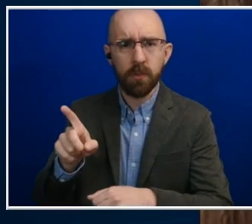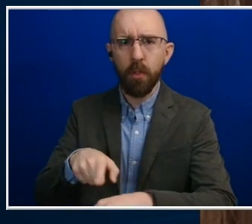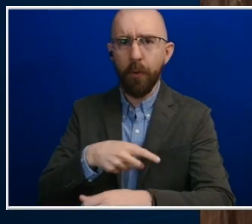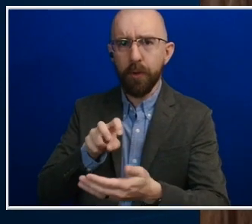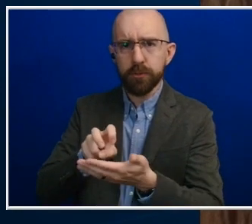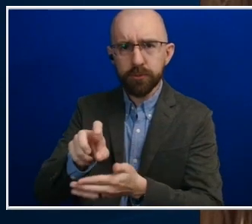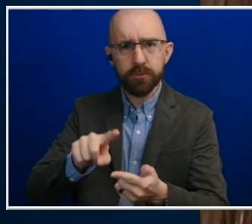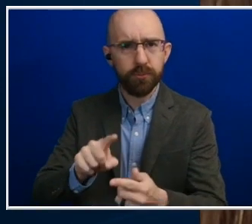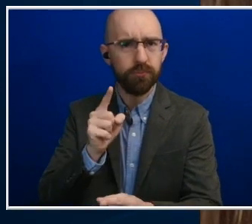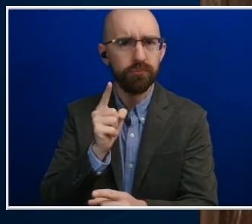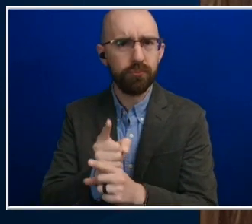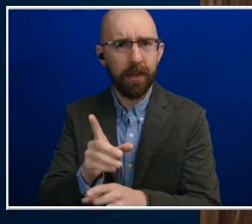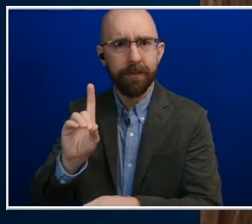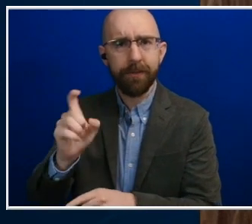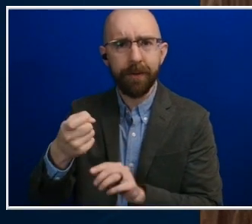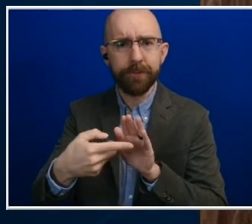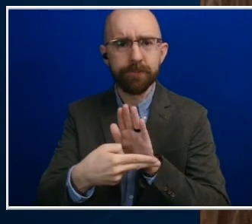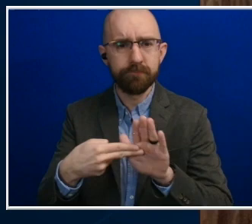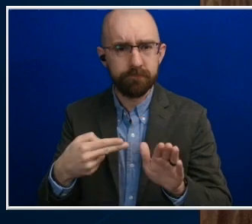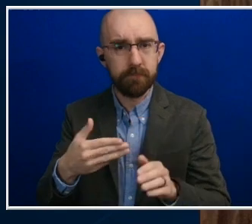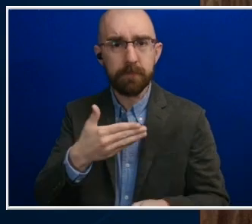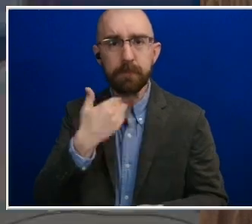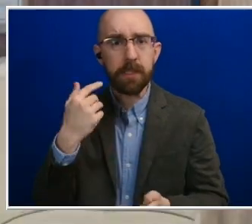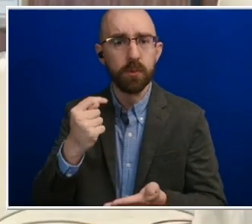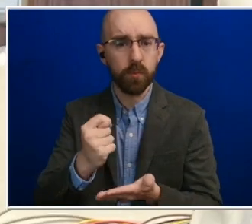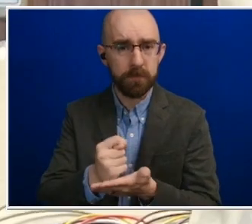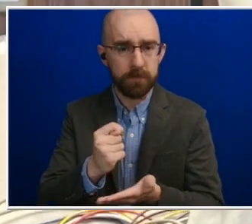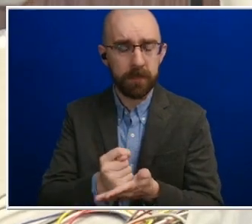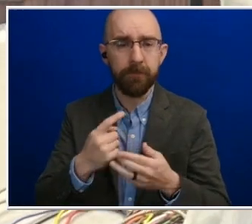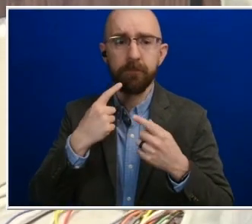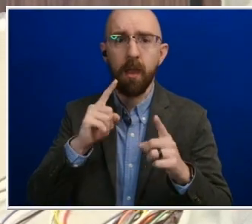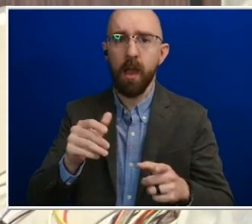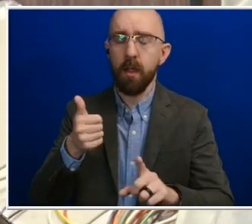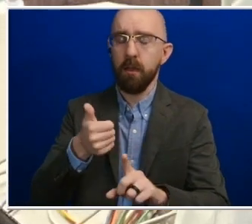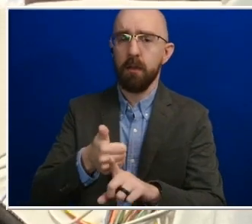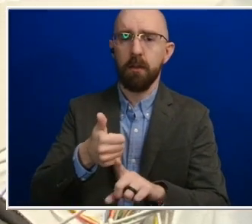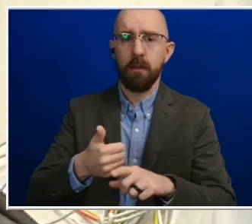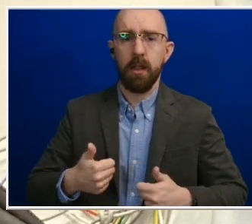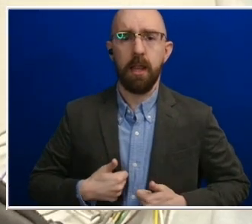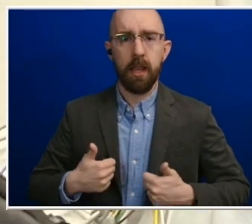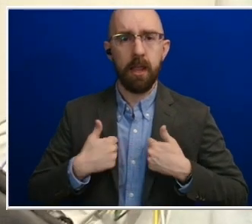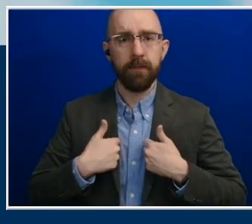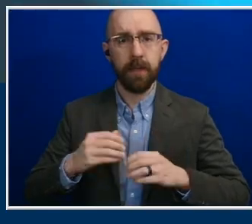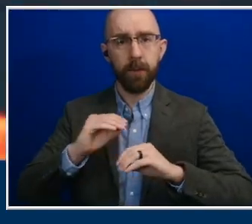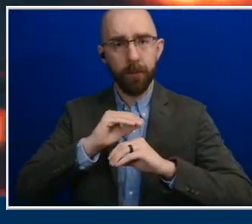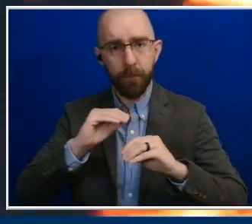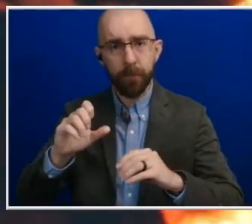diagnosis and best treatment that finally has this young mom living seizure-free.